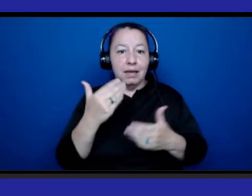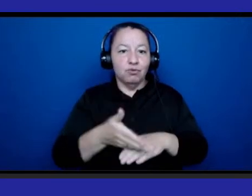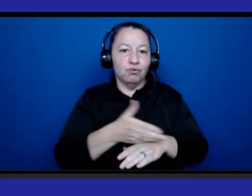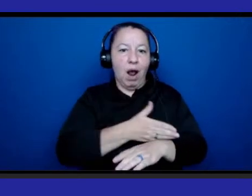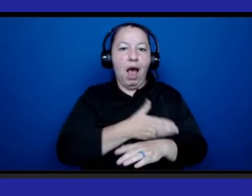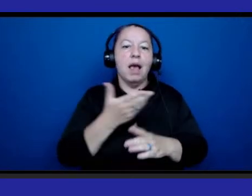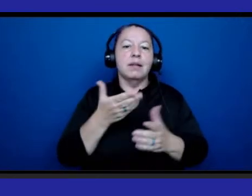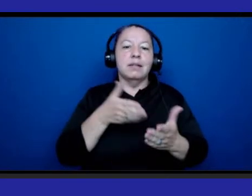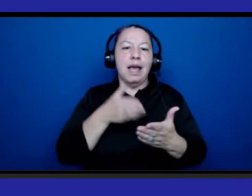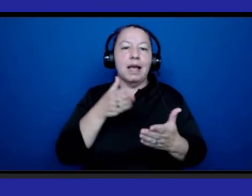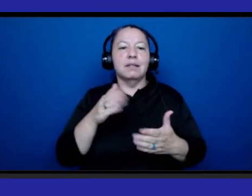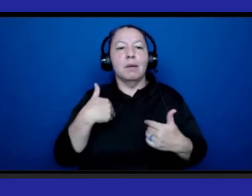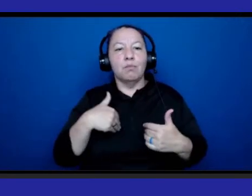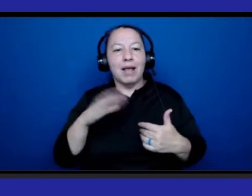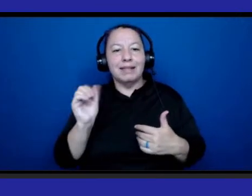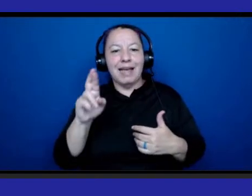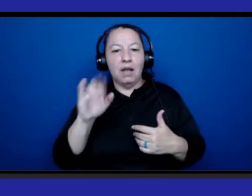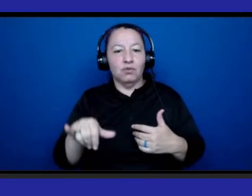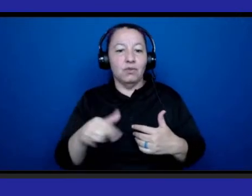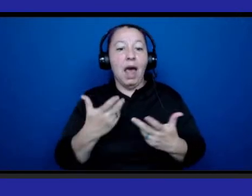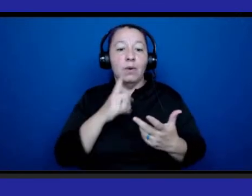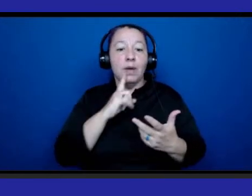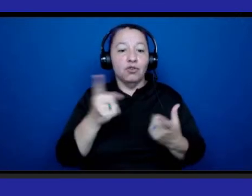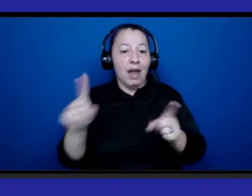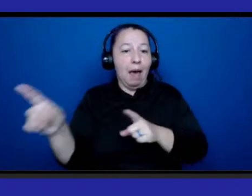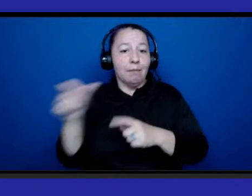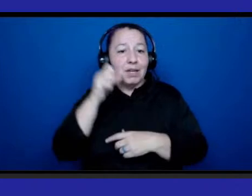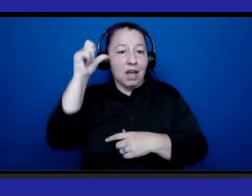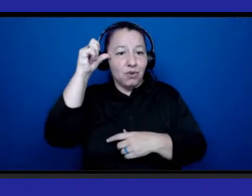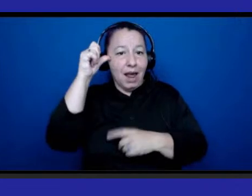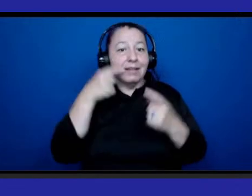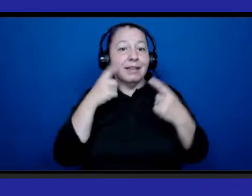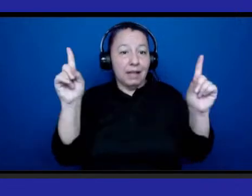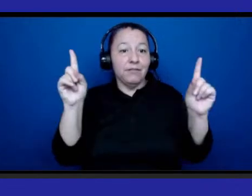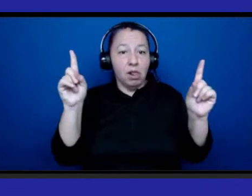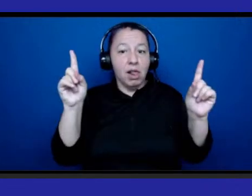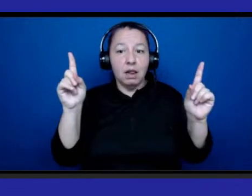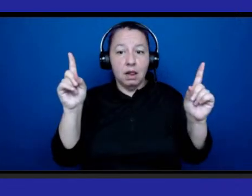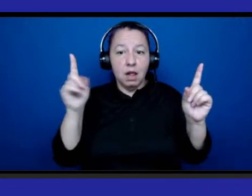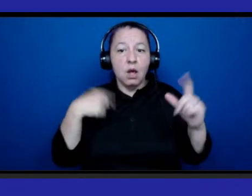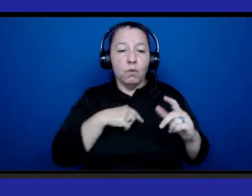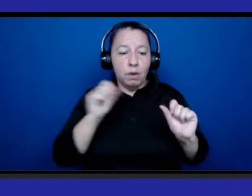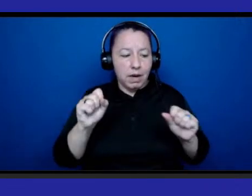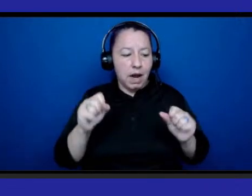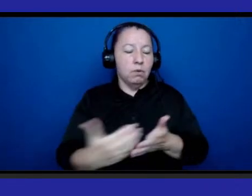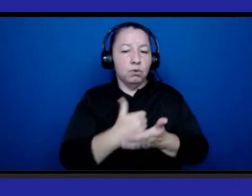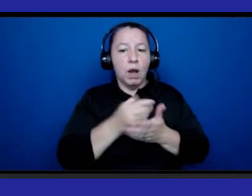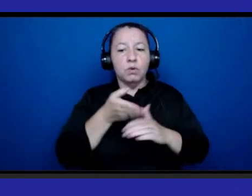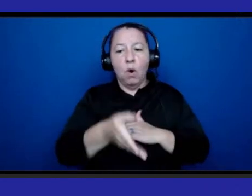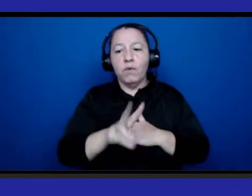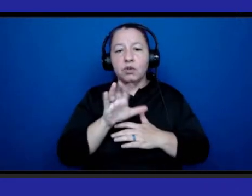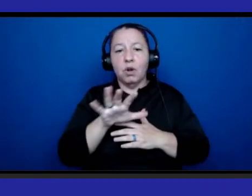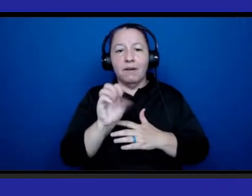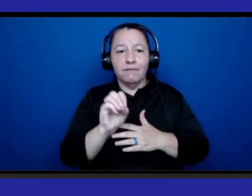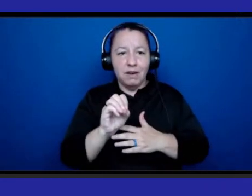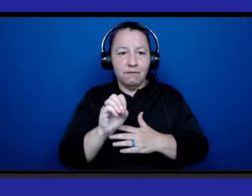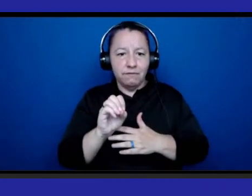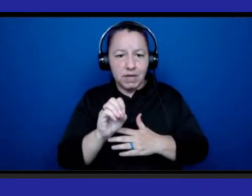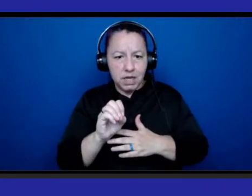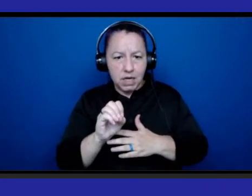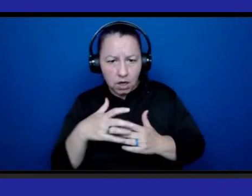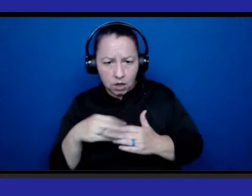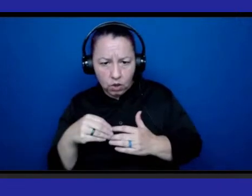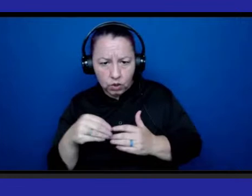held yesterday. Successfully, we have been able to raise over $650 through the American Cancer